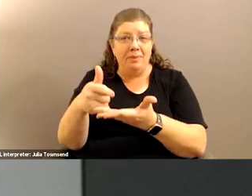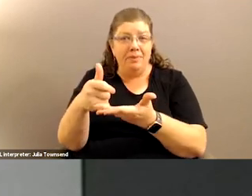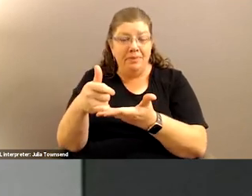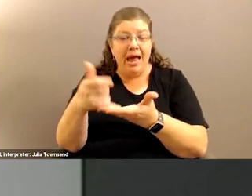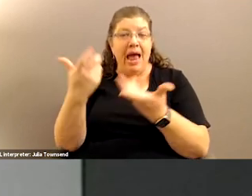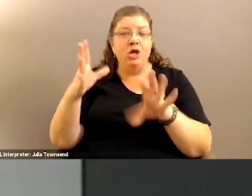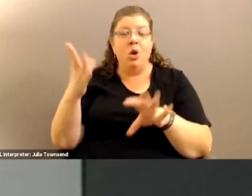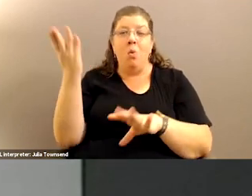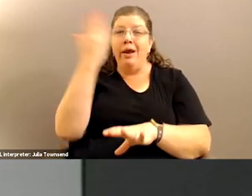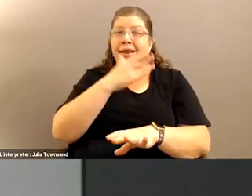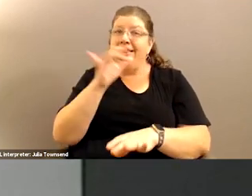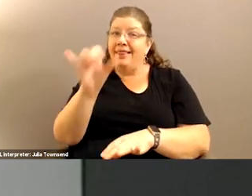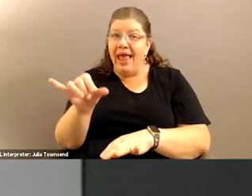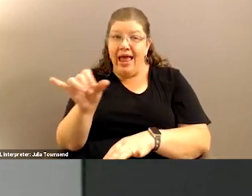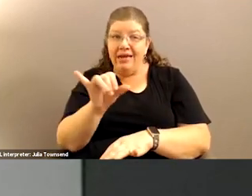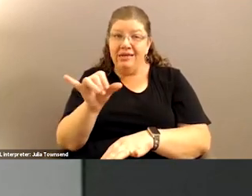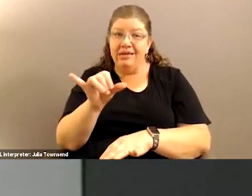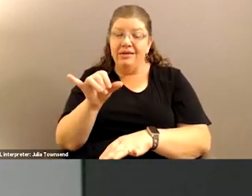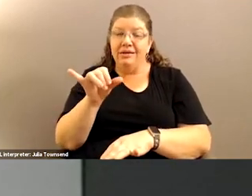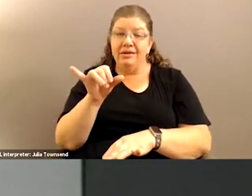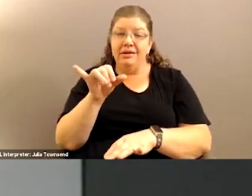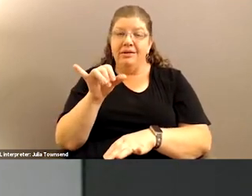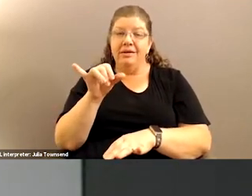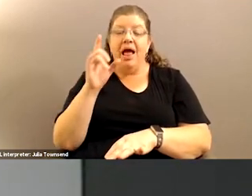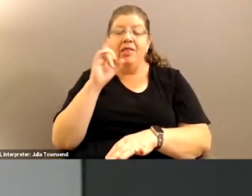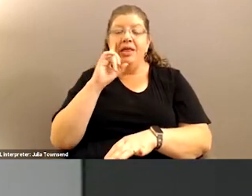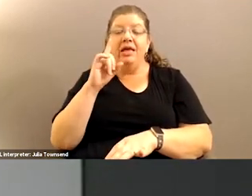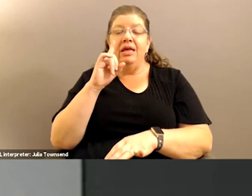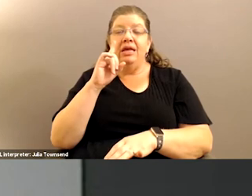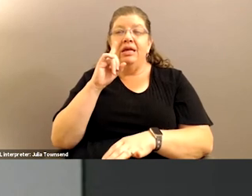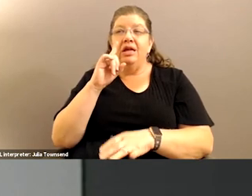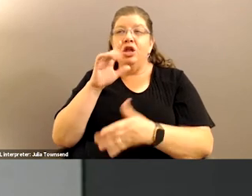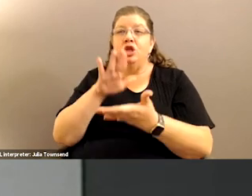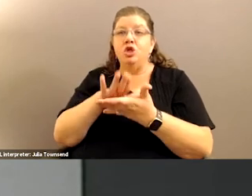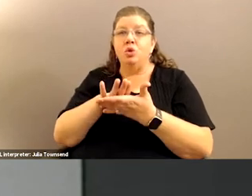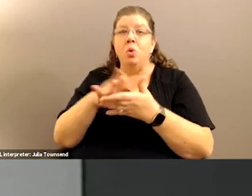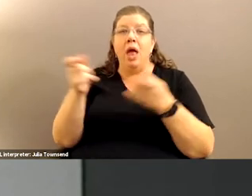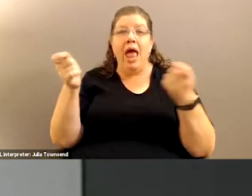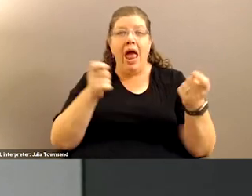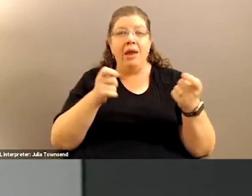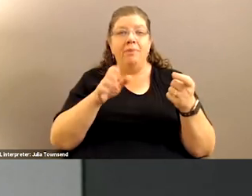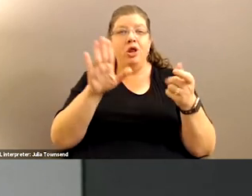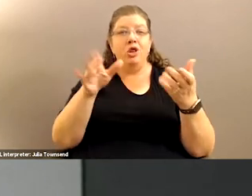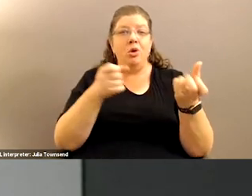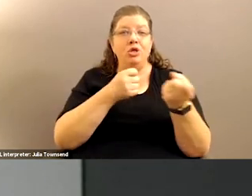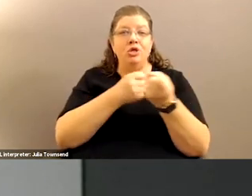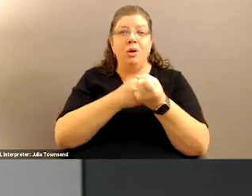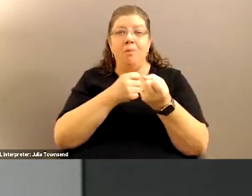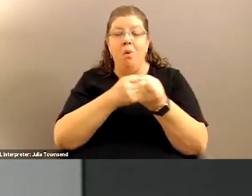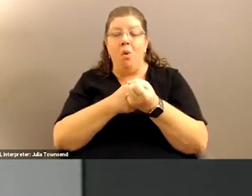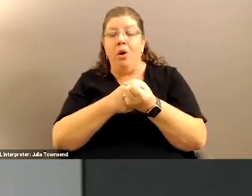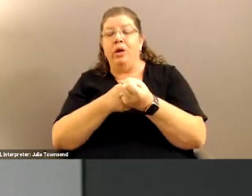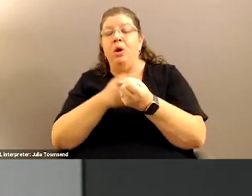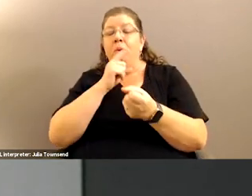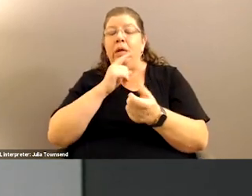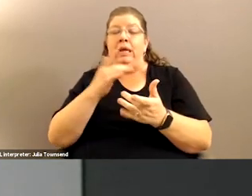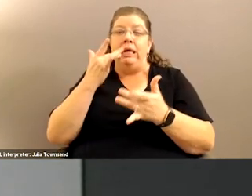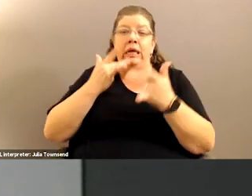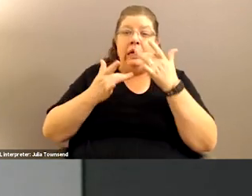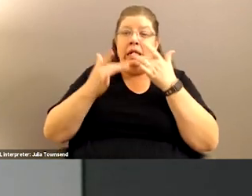lose sight of that i think the school admin and their support i think they're spread as thin as they could